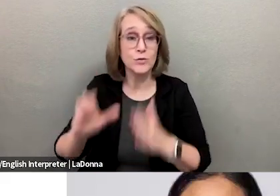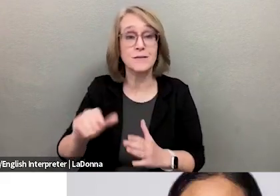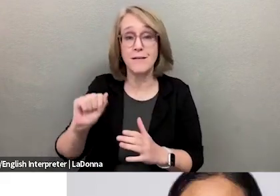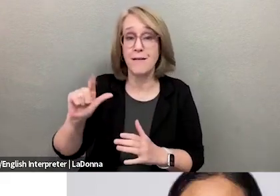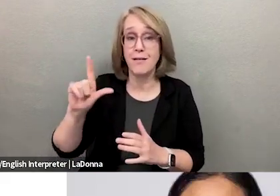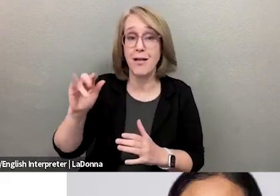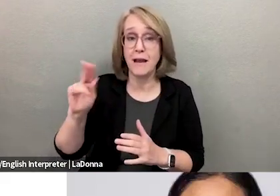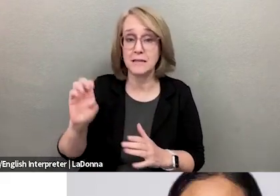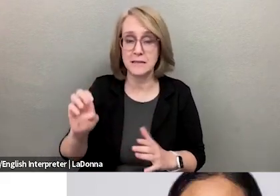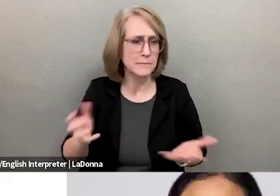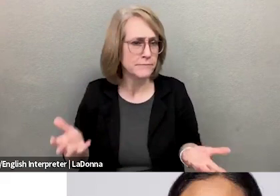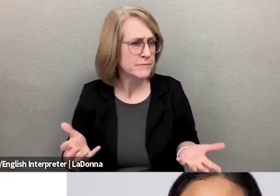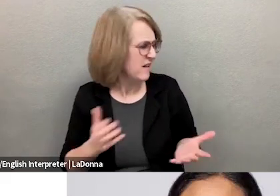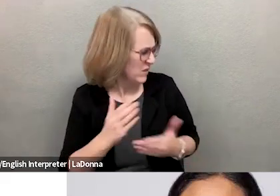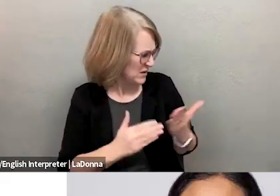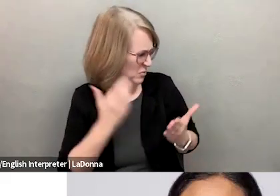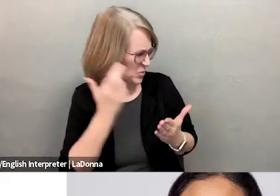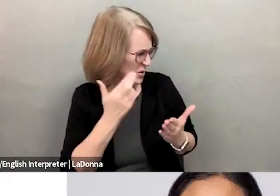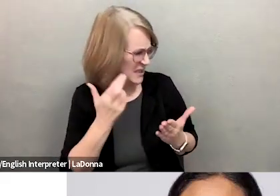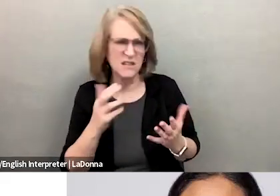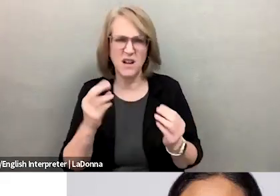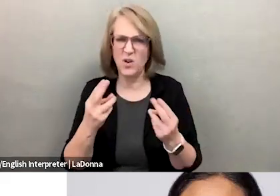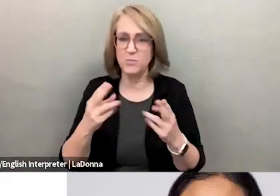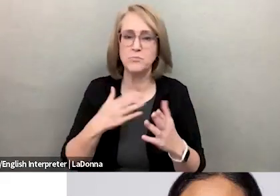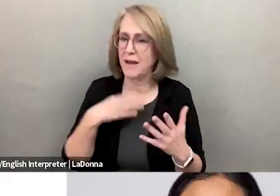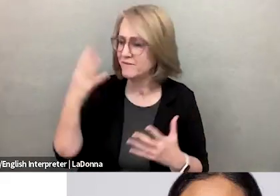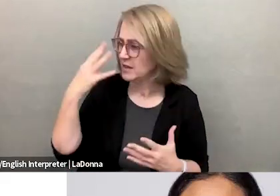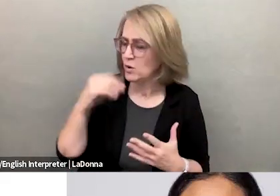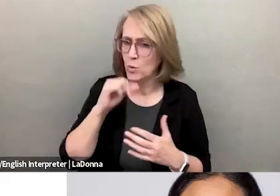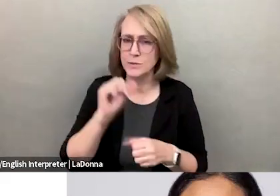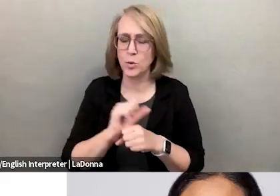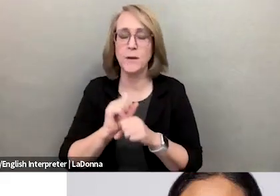unable to show my video. Oh, here we go. Perfect.